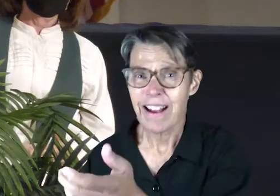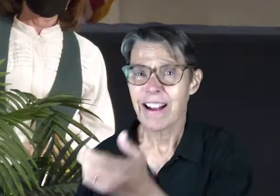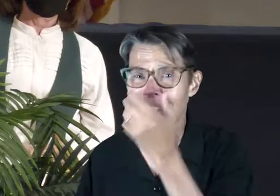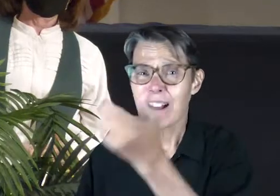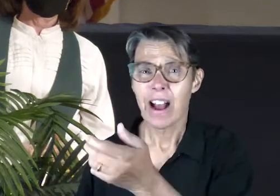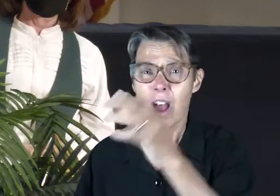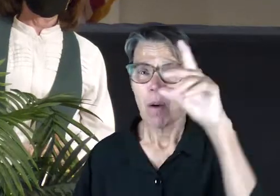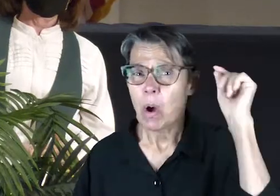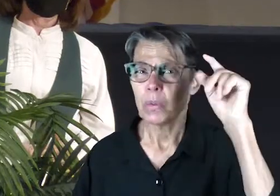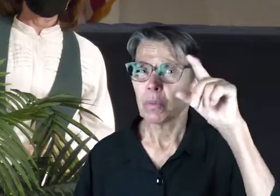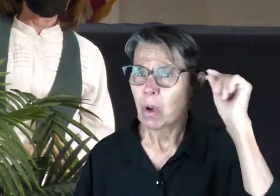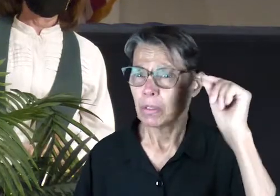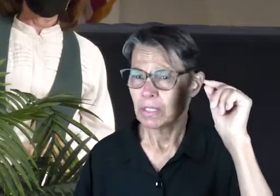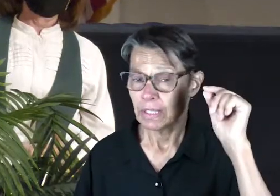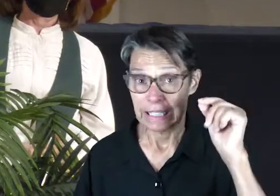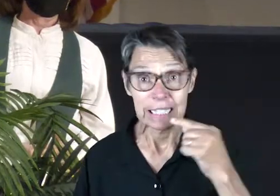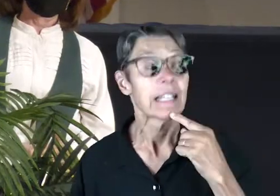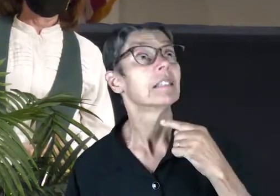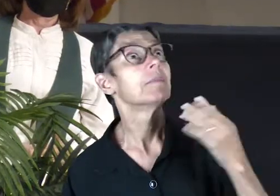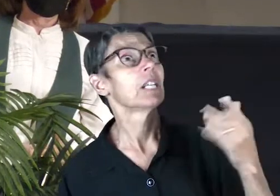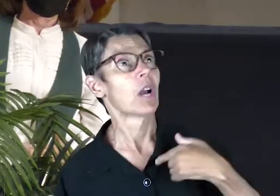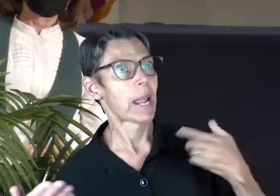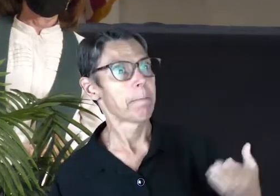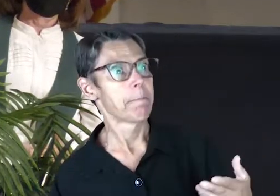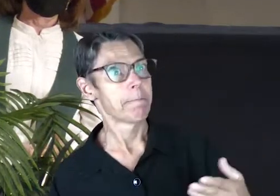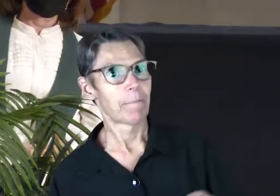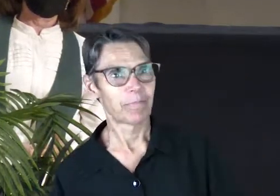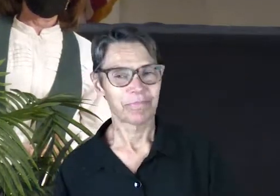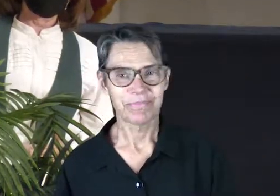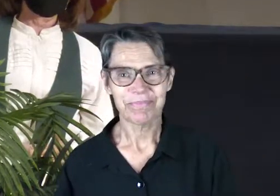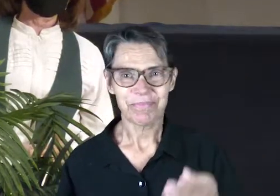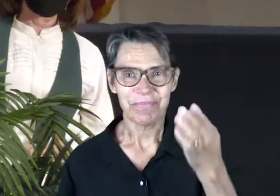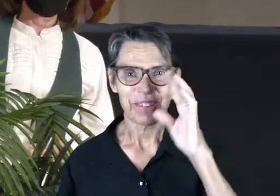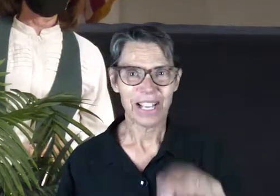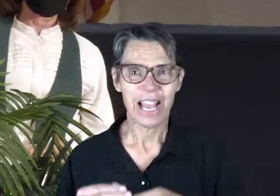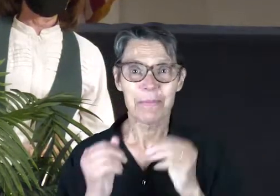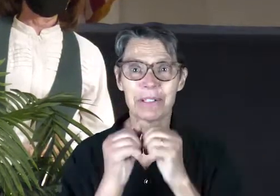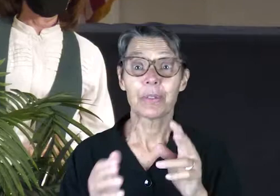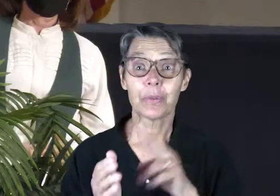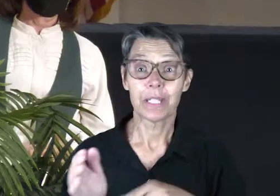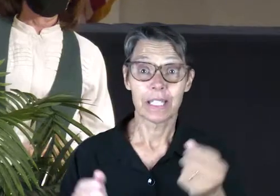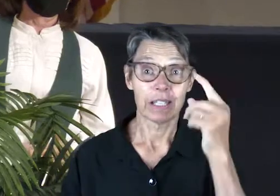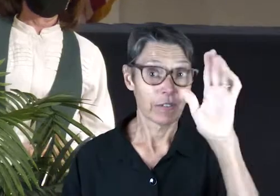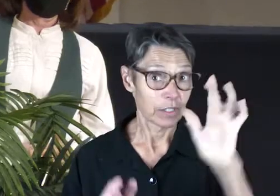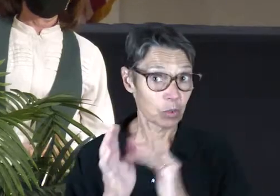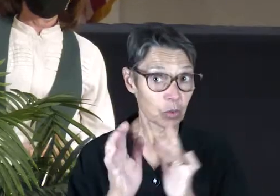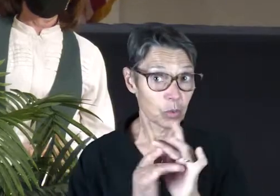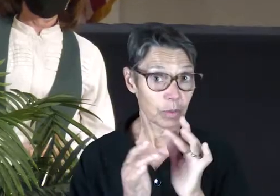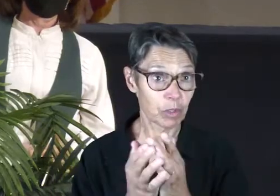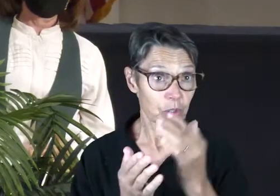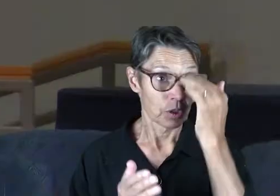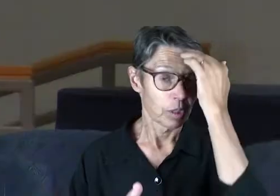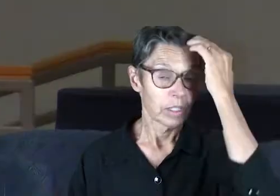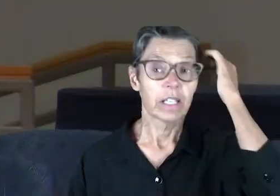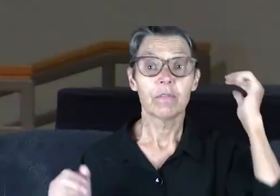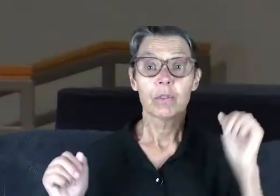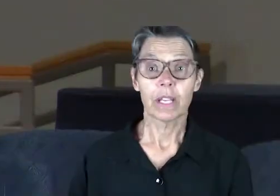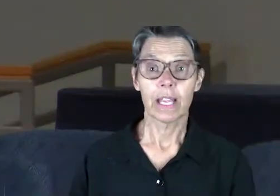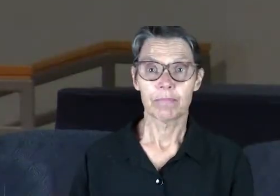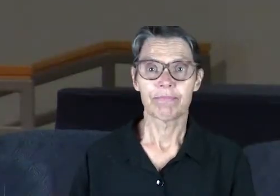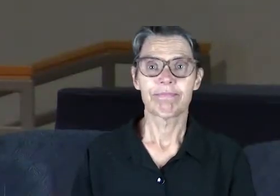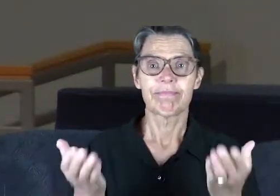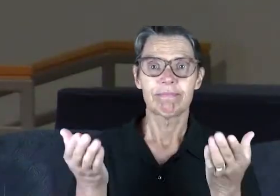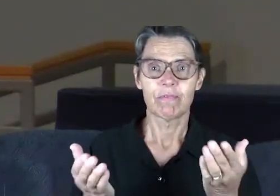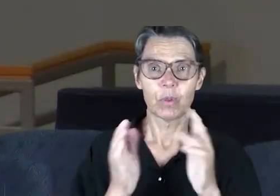"Moses, Moses." And he said, "Here I am." May God add blessing to the reading and the understanding of this scripture.